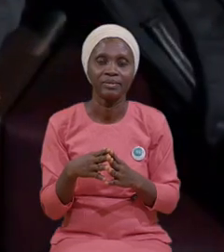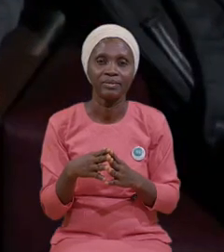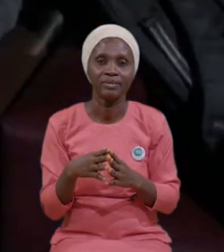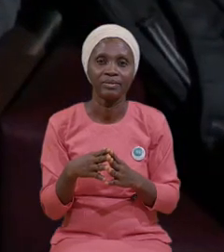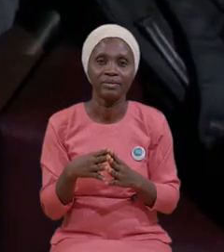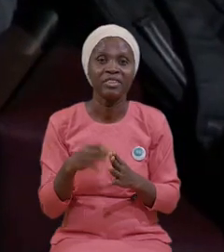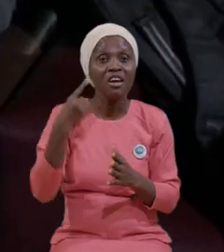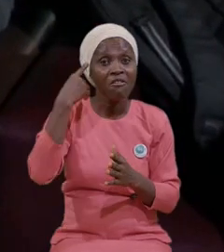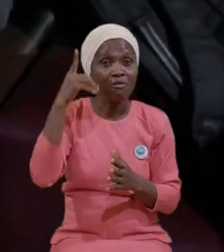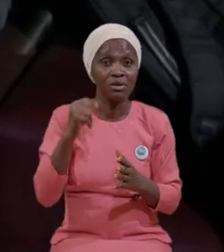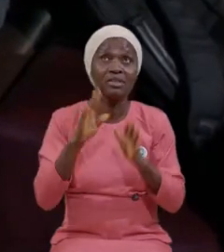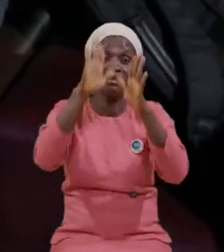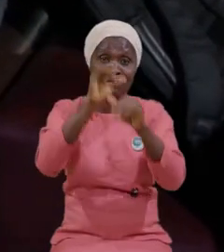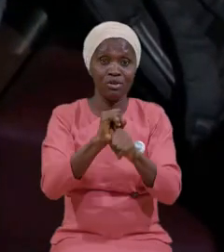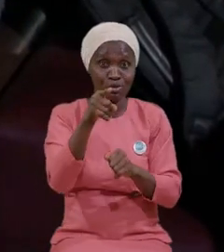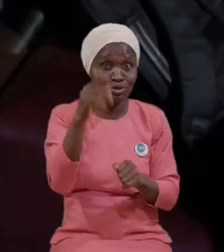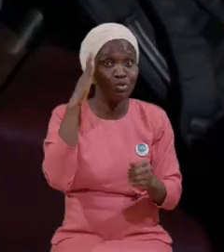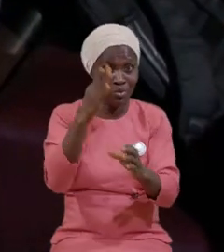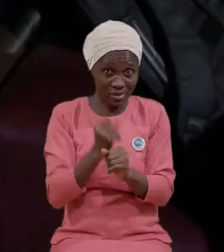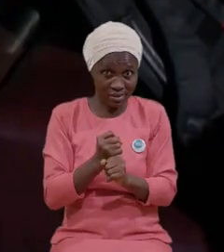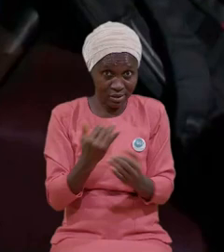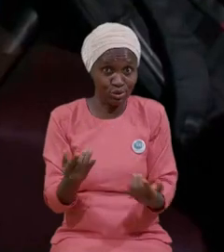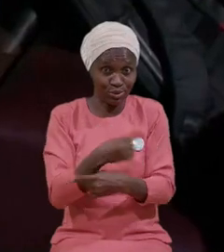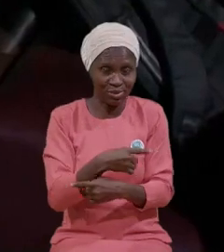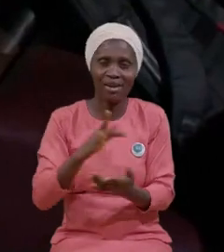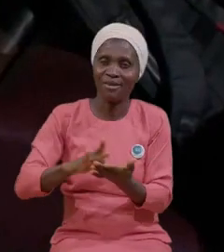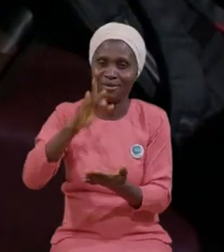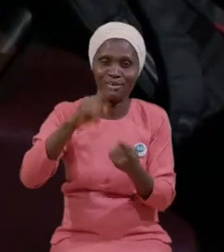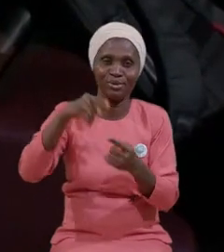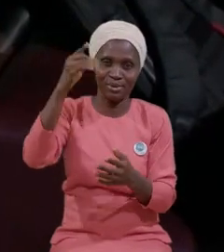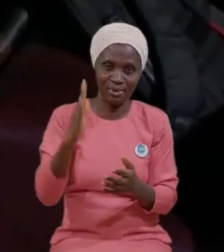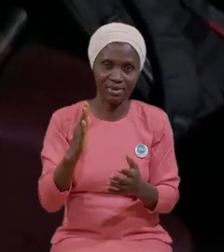For the miracle you are going to receive today, glory to God.